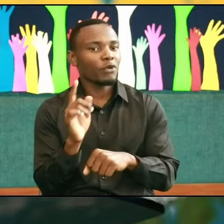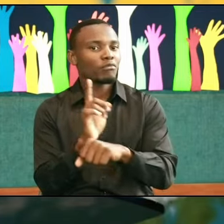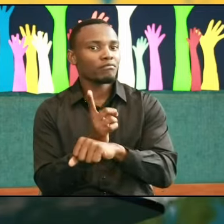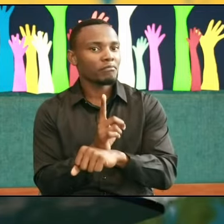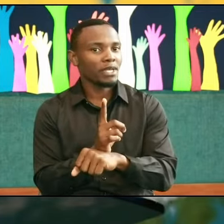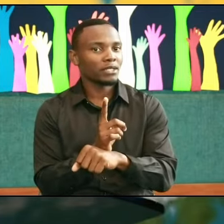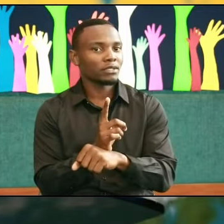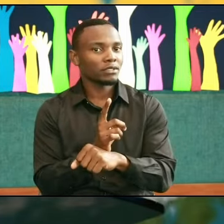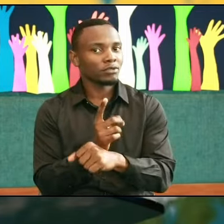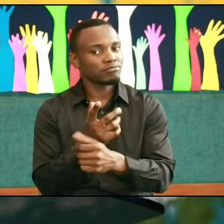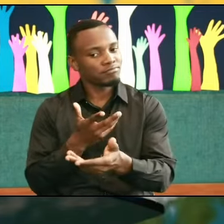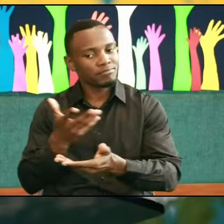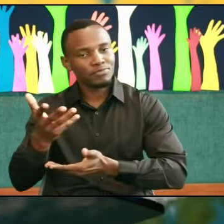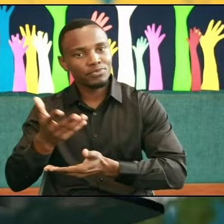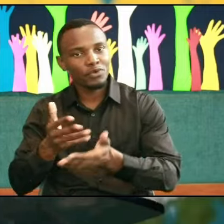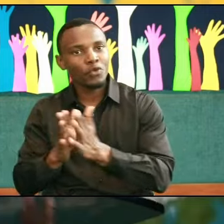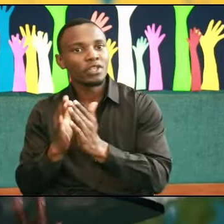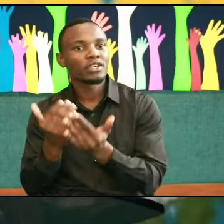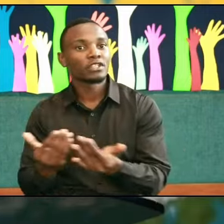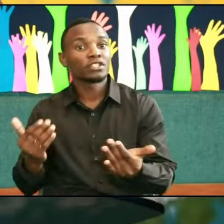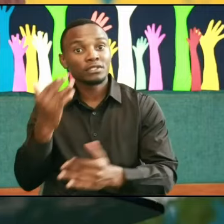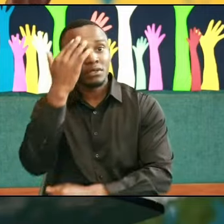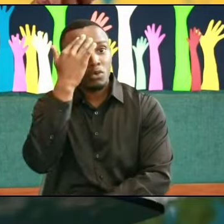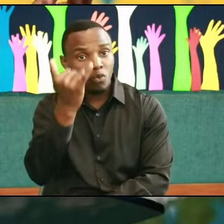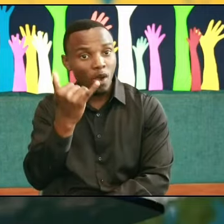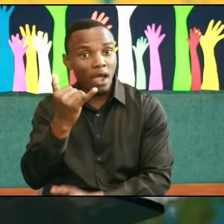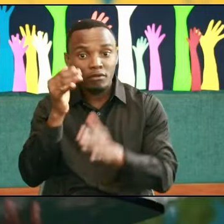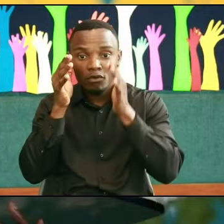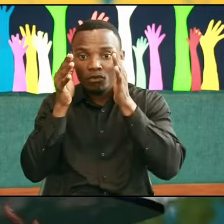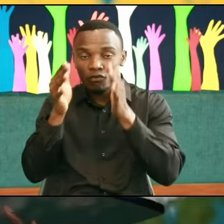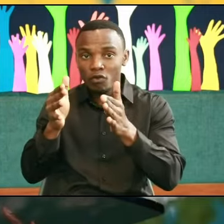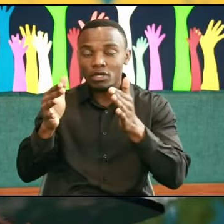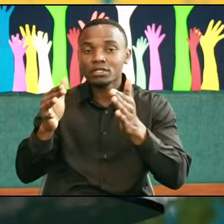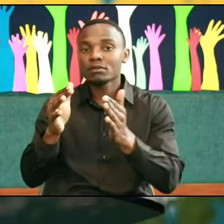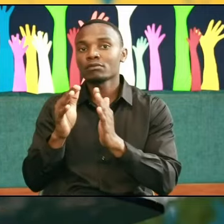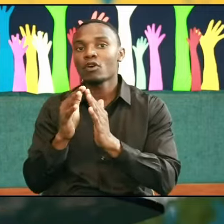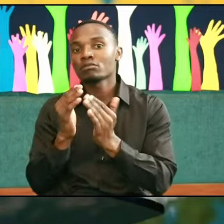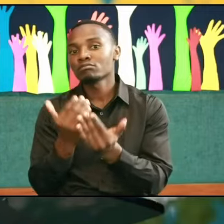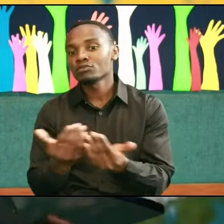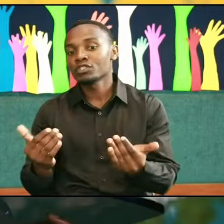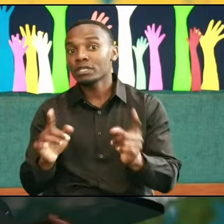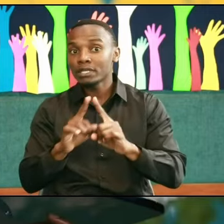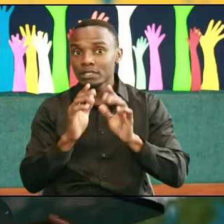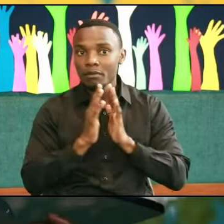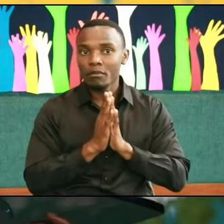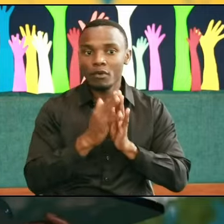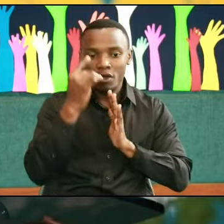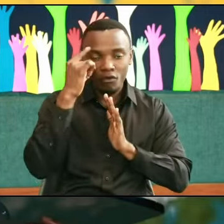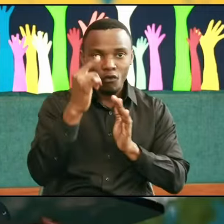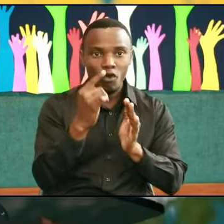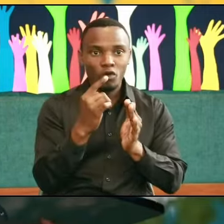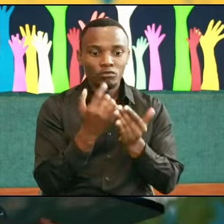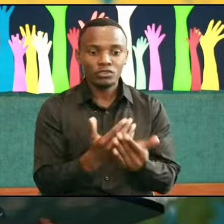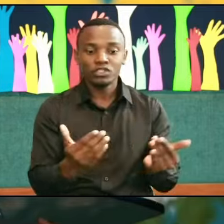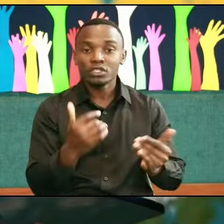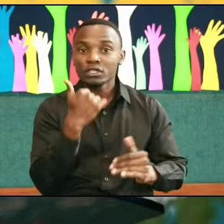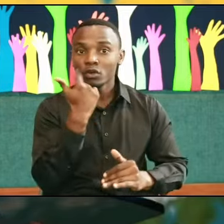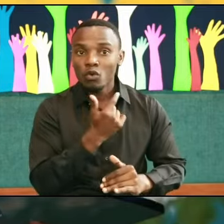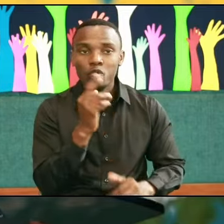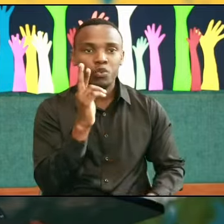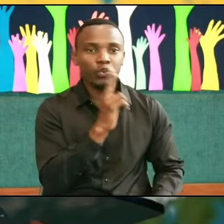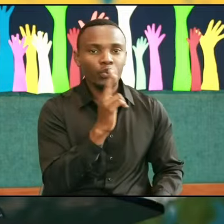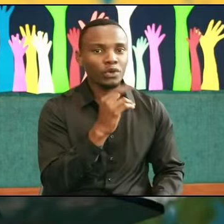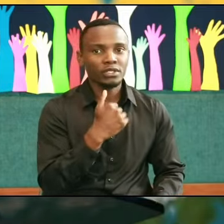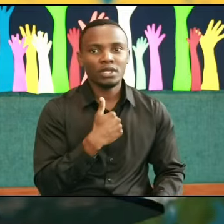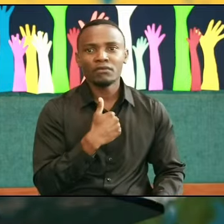them, because we are talking about children and praying for children who are at risk. Are there children in the